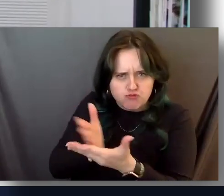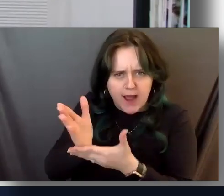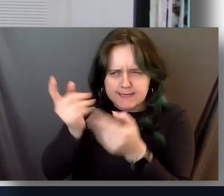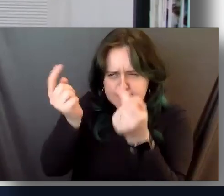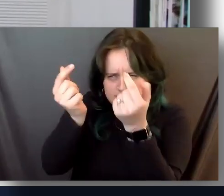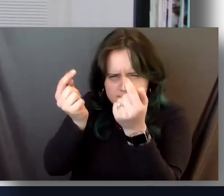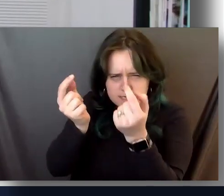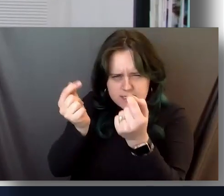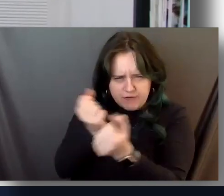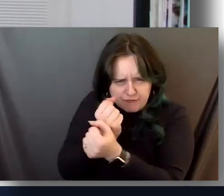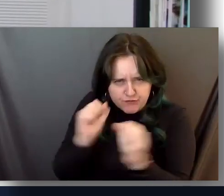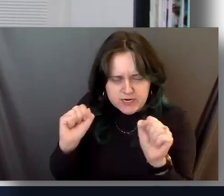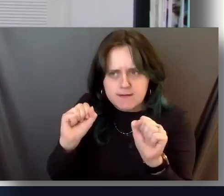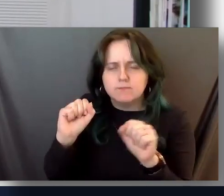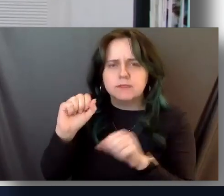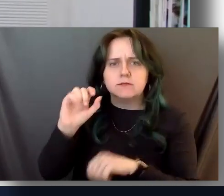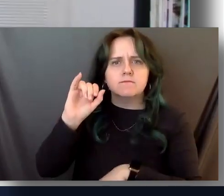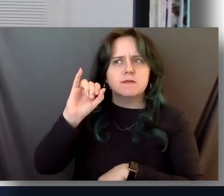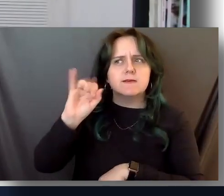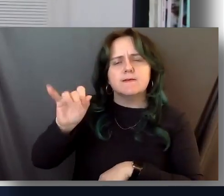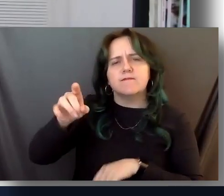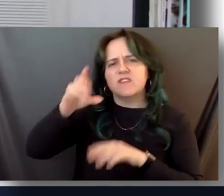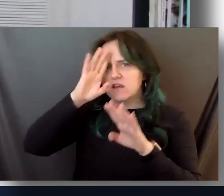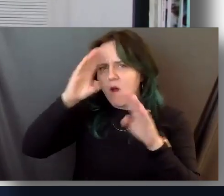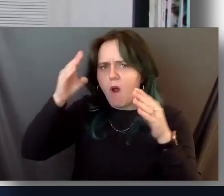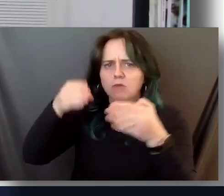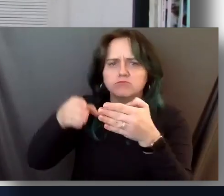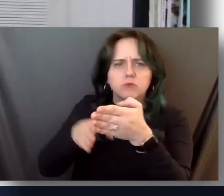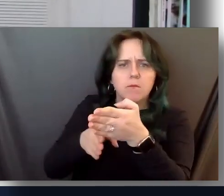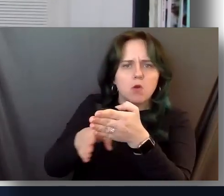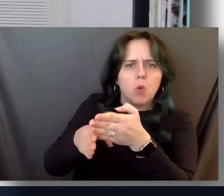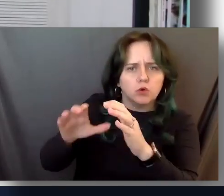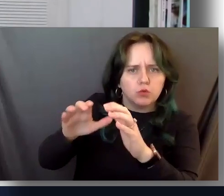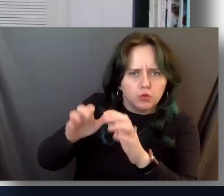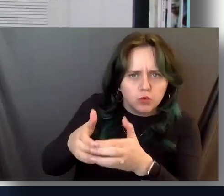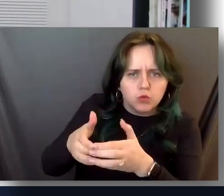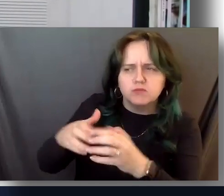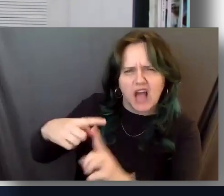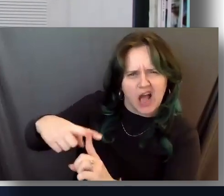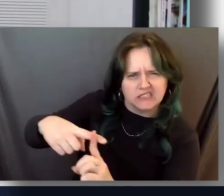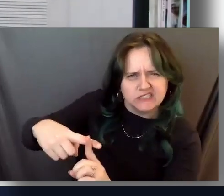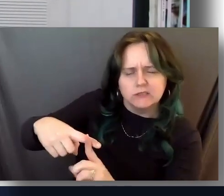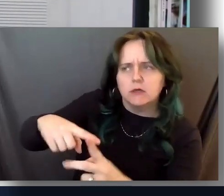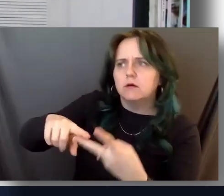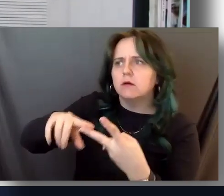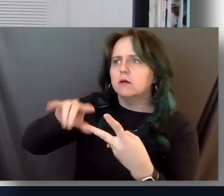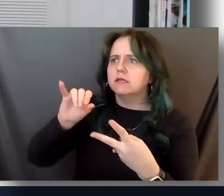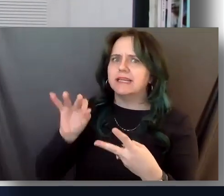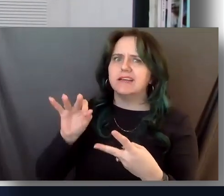eliminating certain rights and freedoms, if he does start going after certain minority groups, if he starts to go